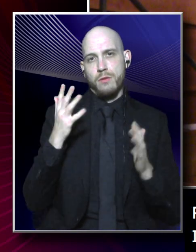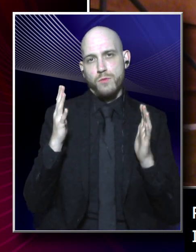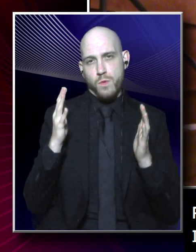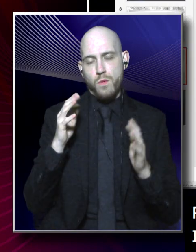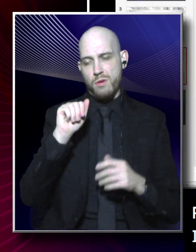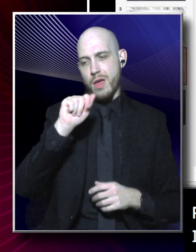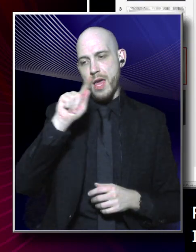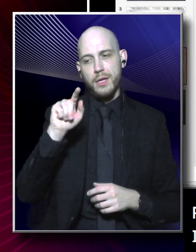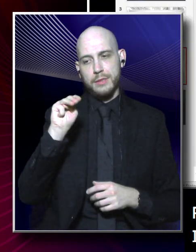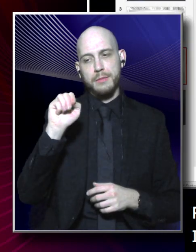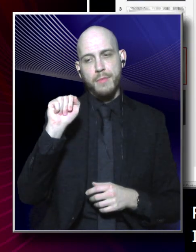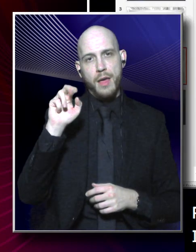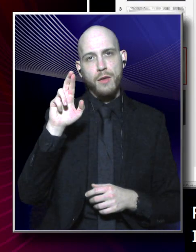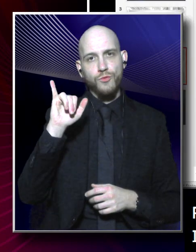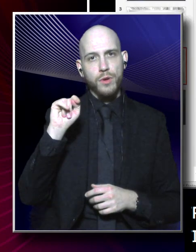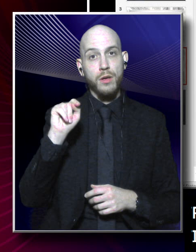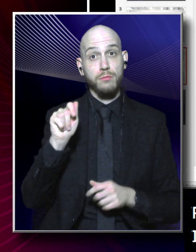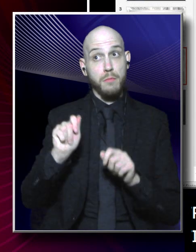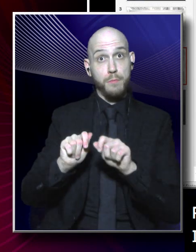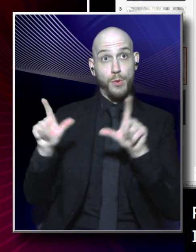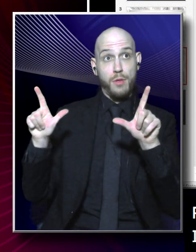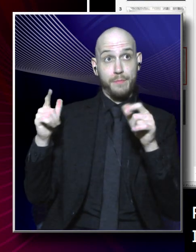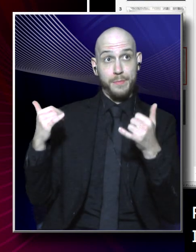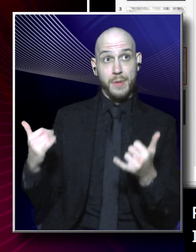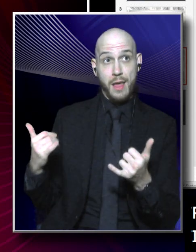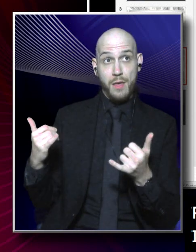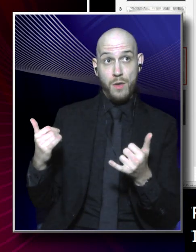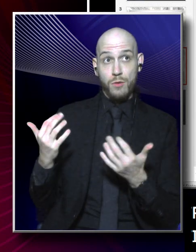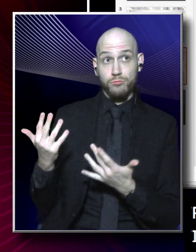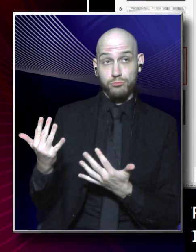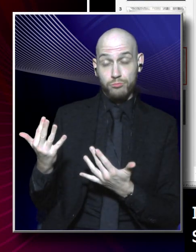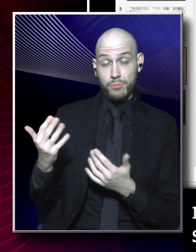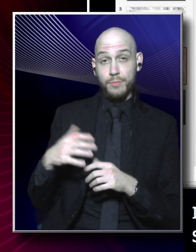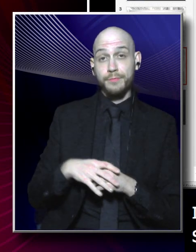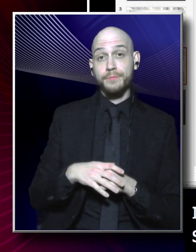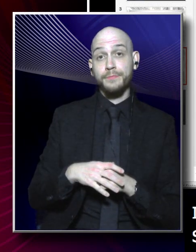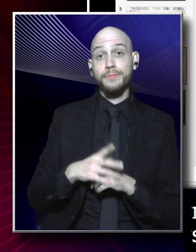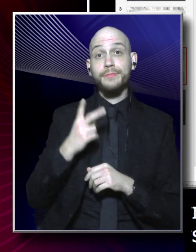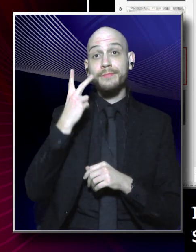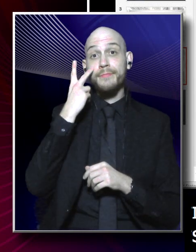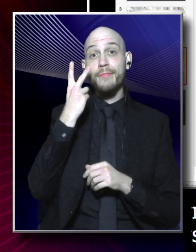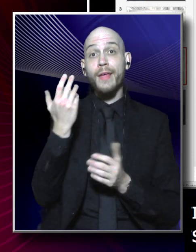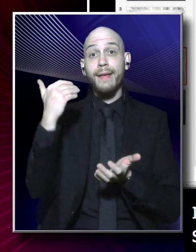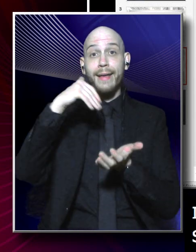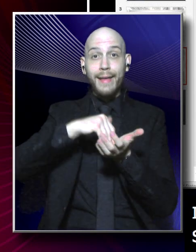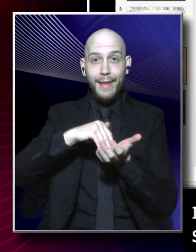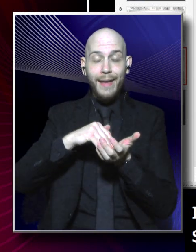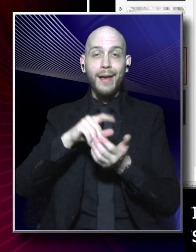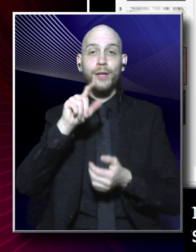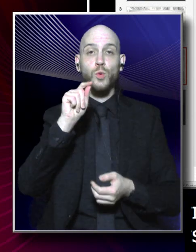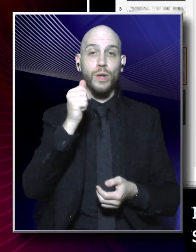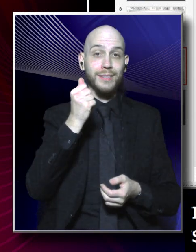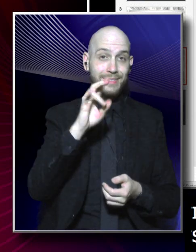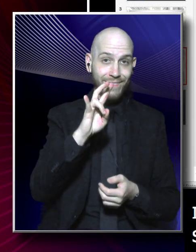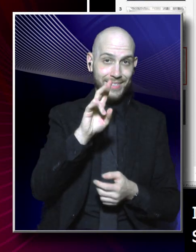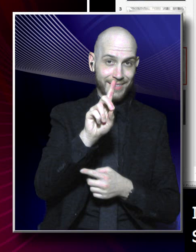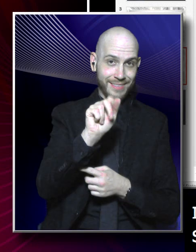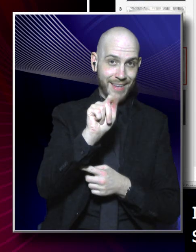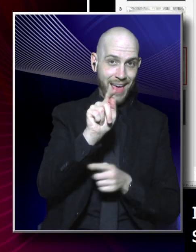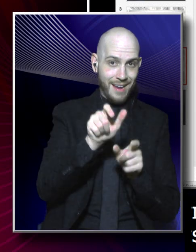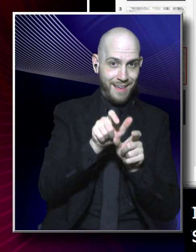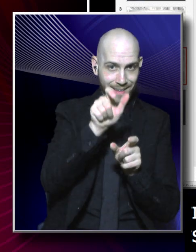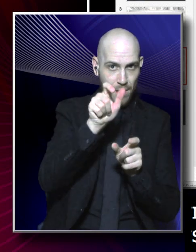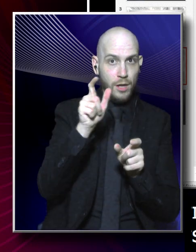As they're pulling it up, you can see, again, we have 2017 data, 2018 data.